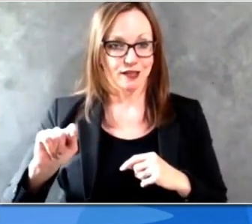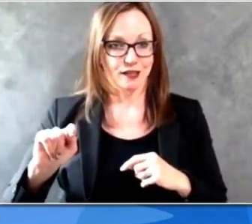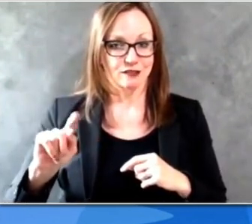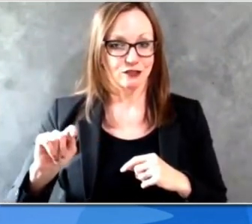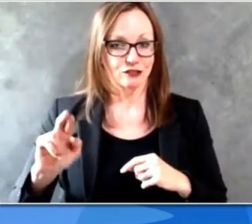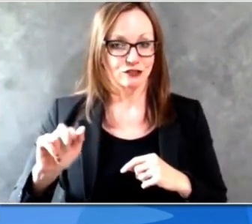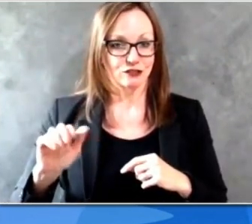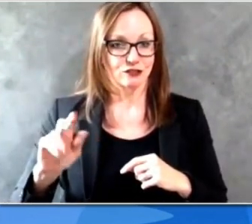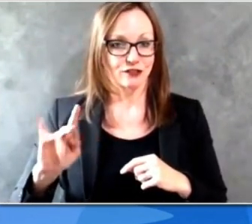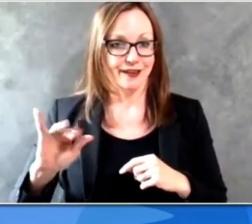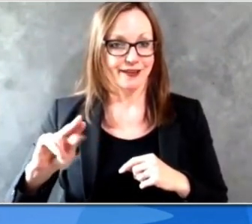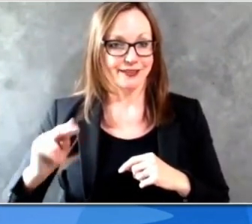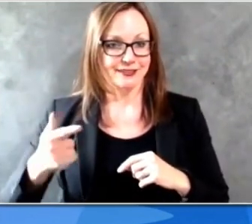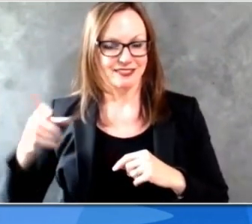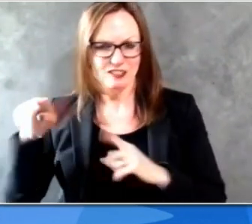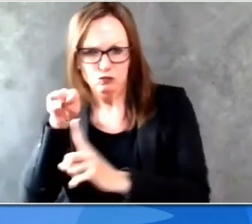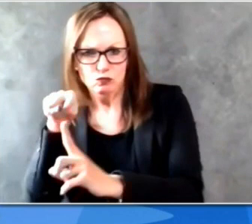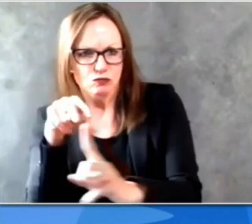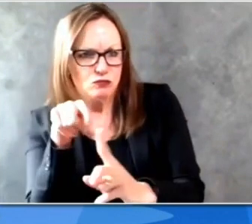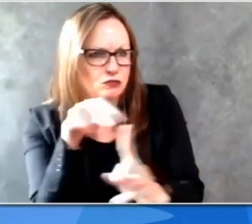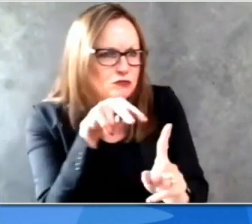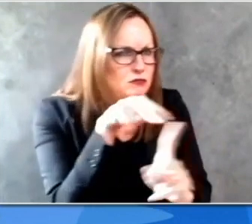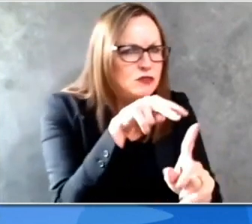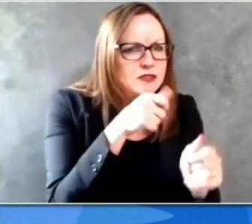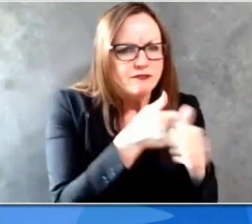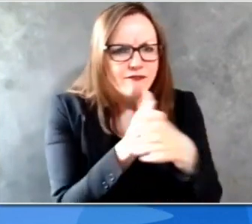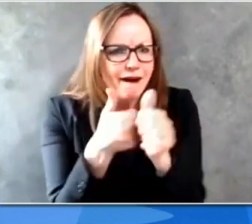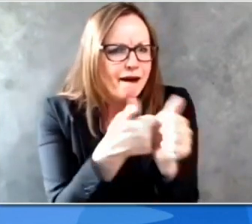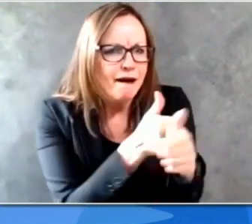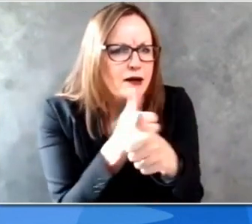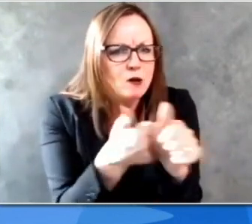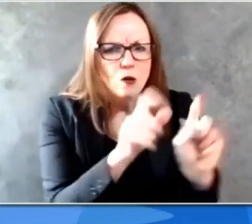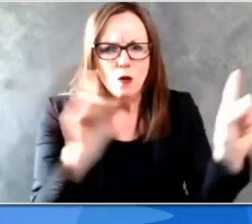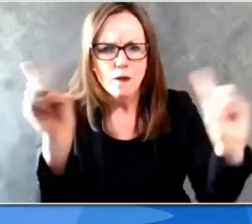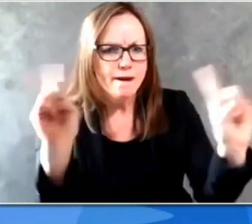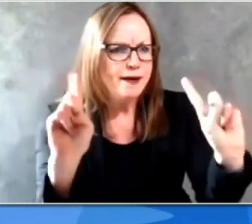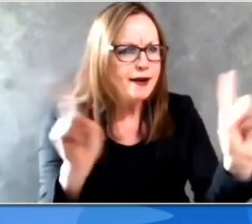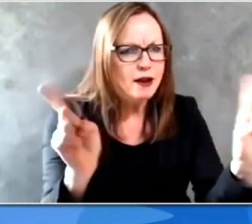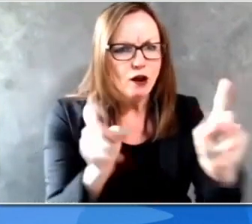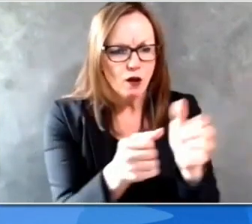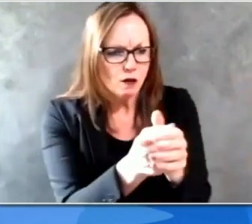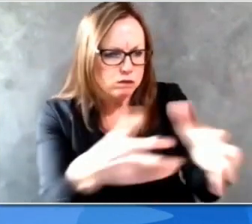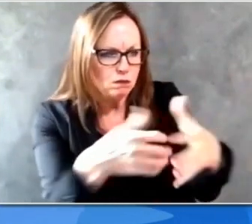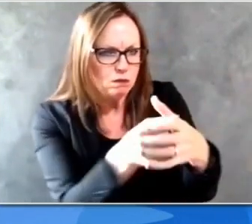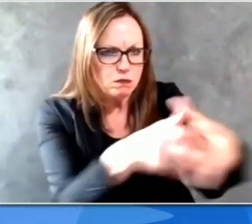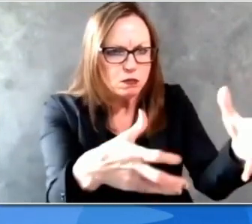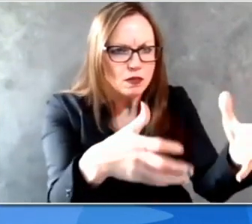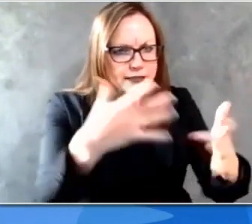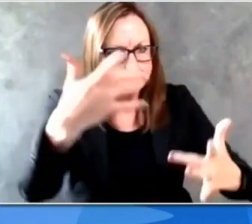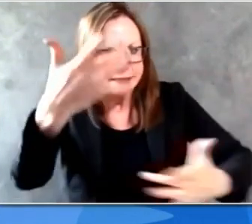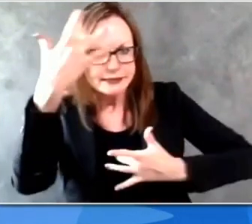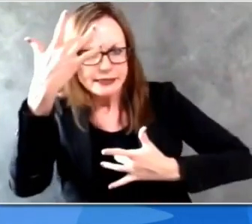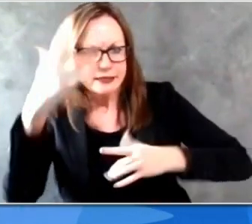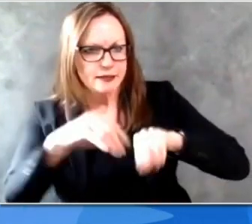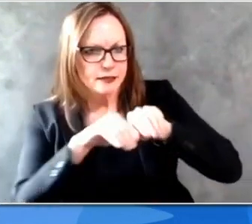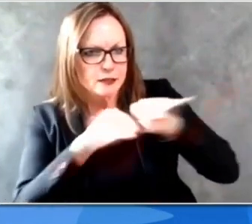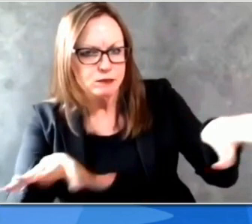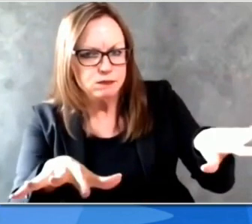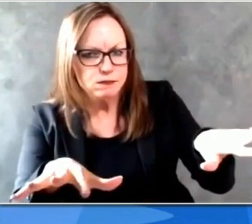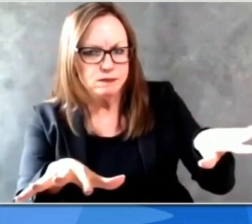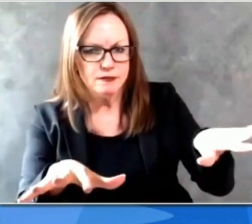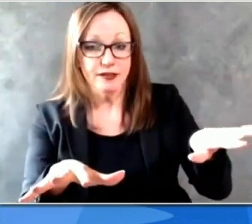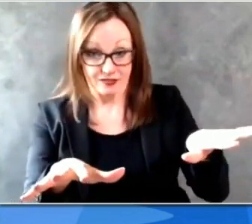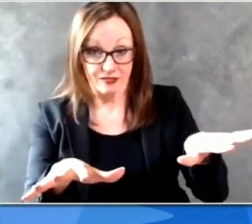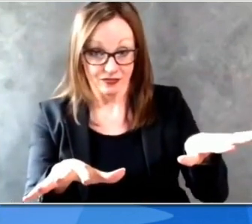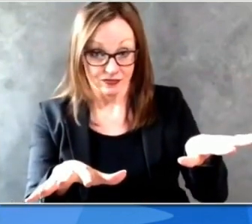had been involved in a mass gathering, or they had gone to a party or something like that, or they had been at a bar or restaurant. Is there a reason, I